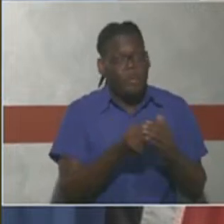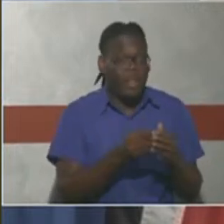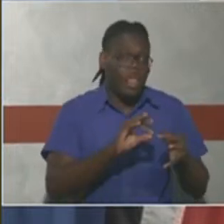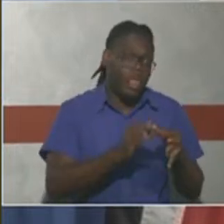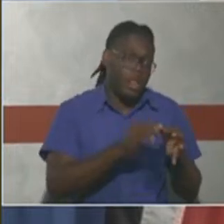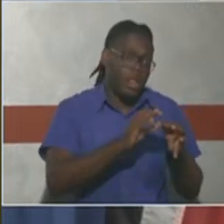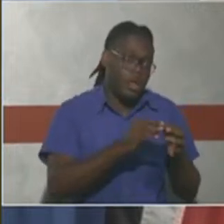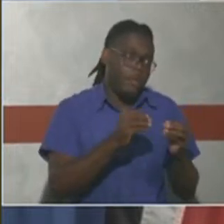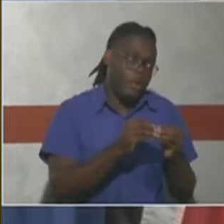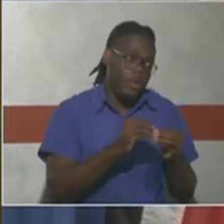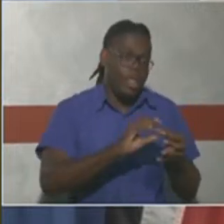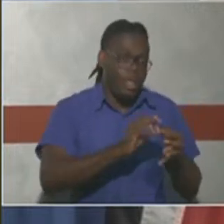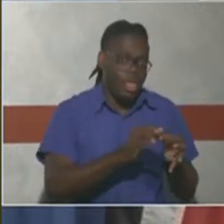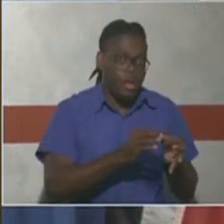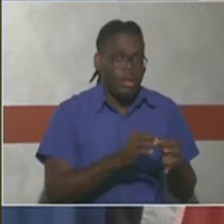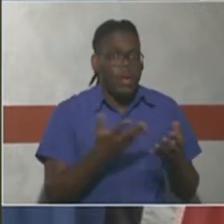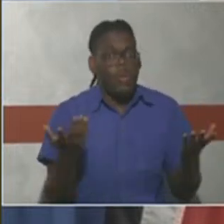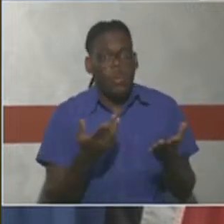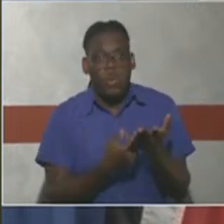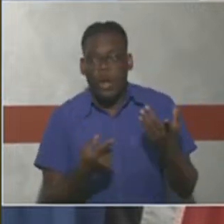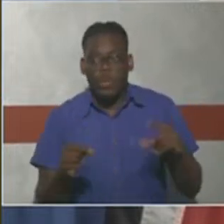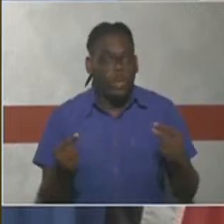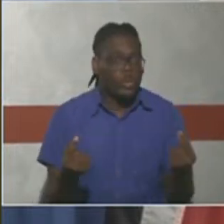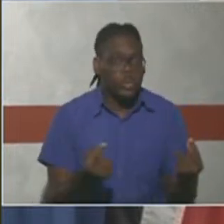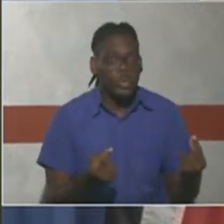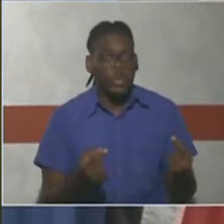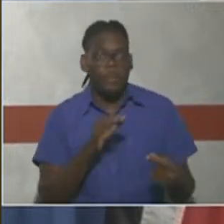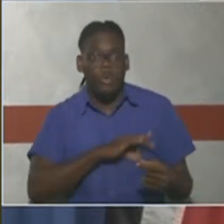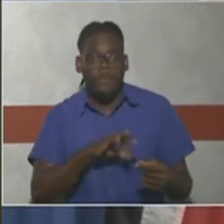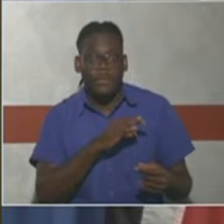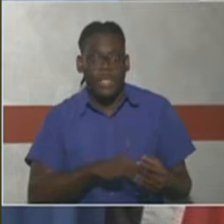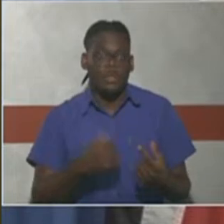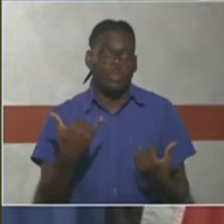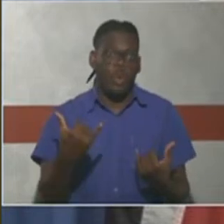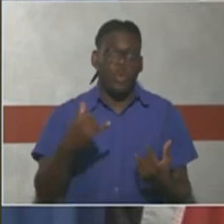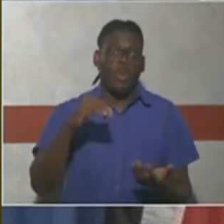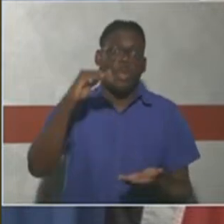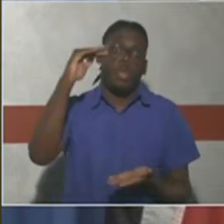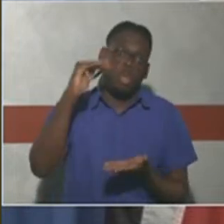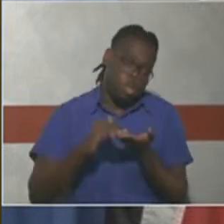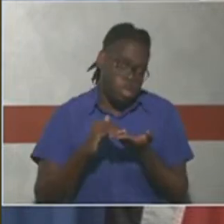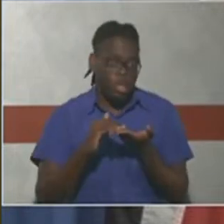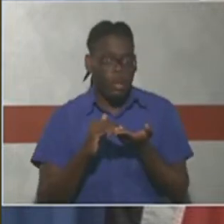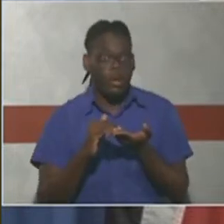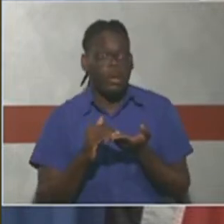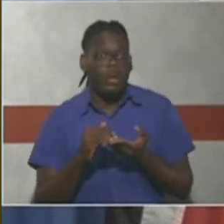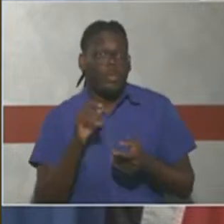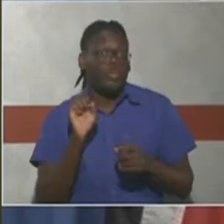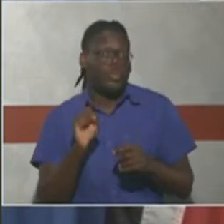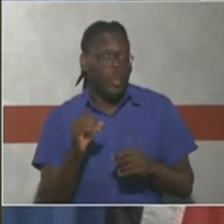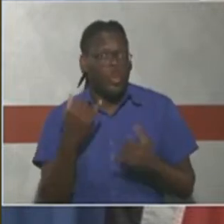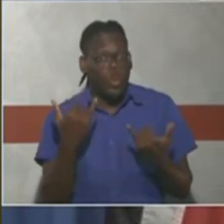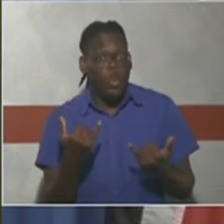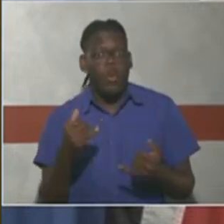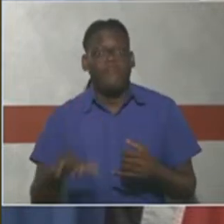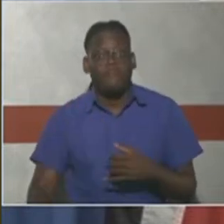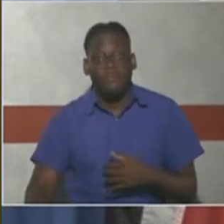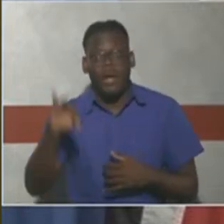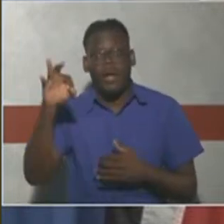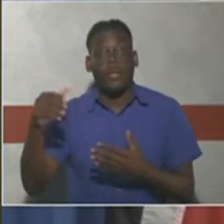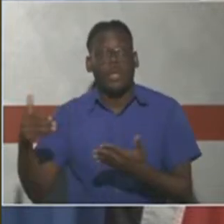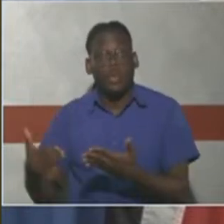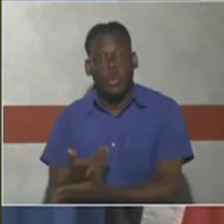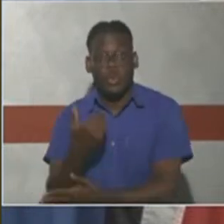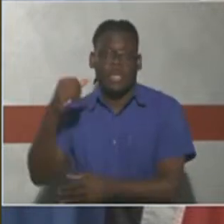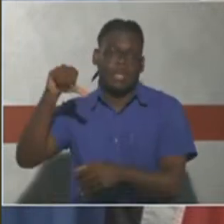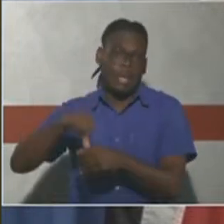a very long and comfortable horizon. And that is why access to a supply in Venezuela is so